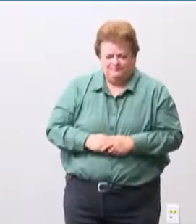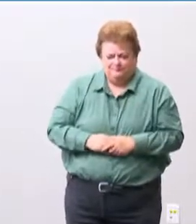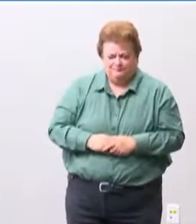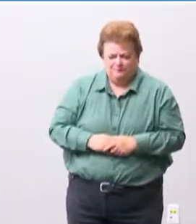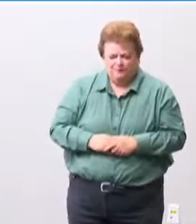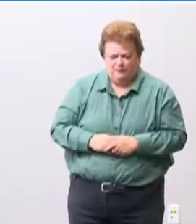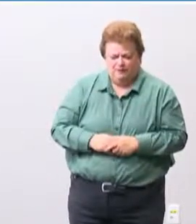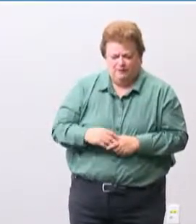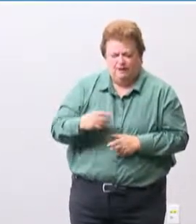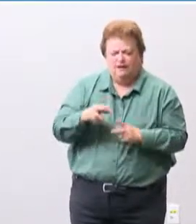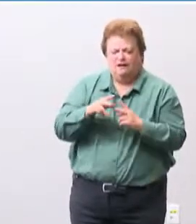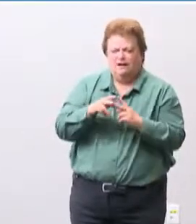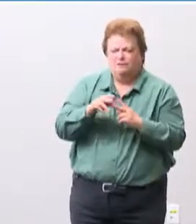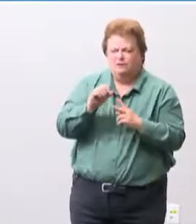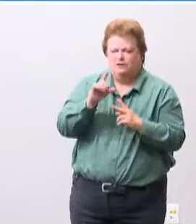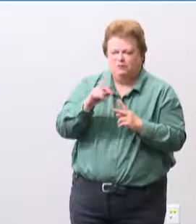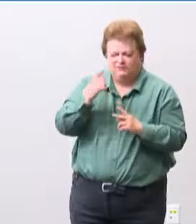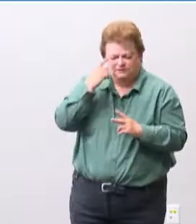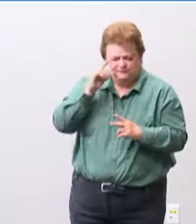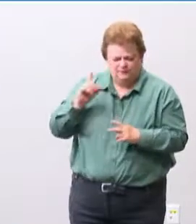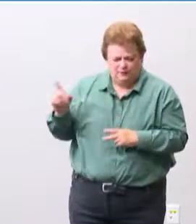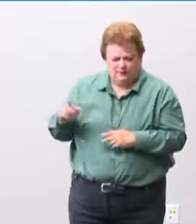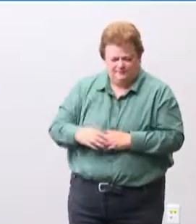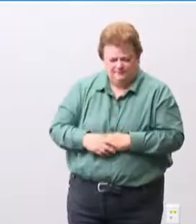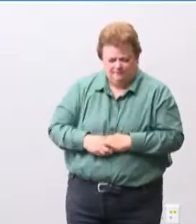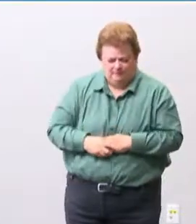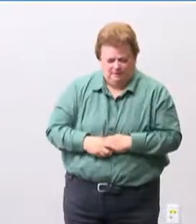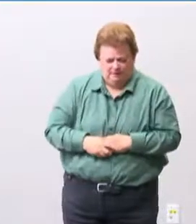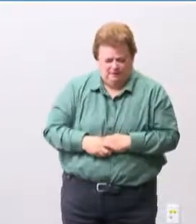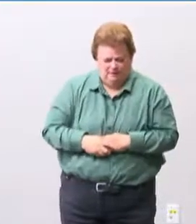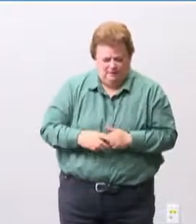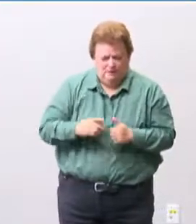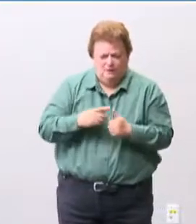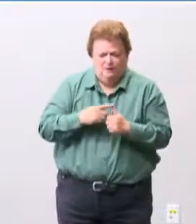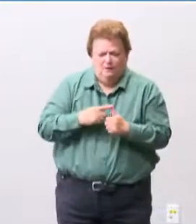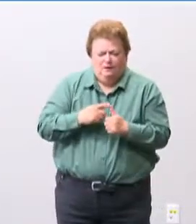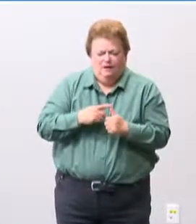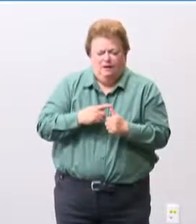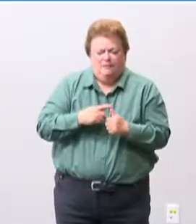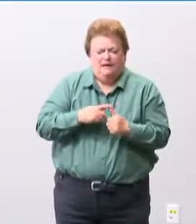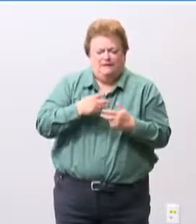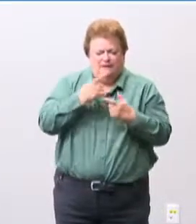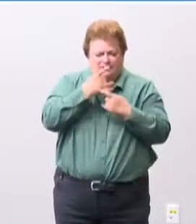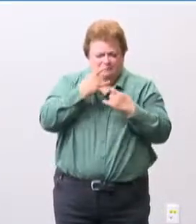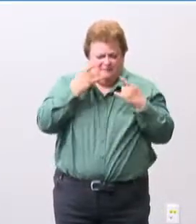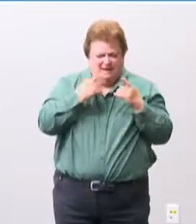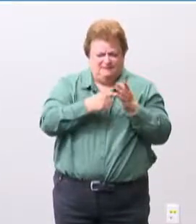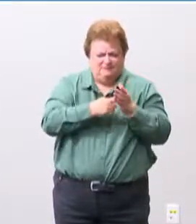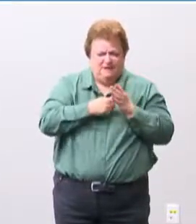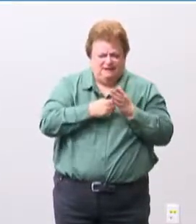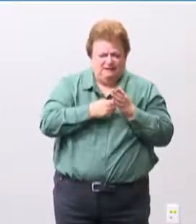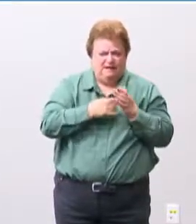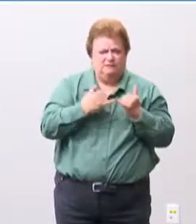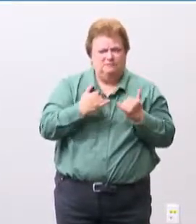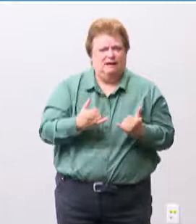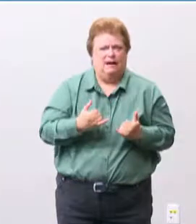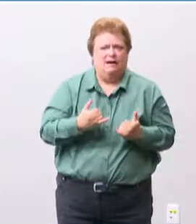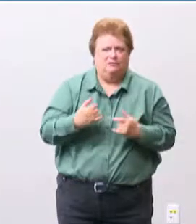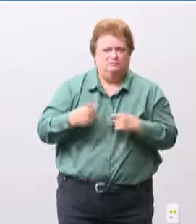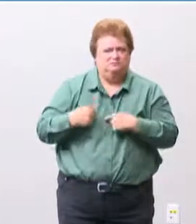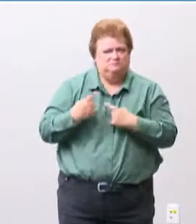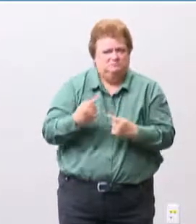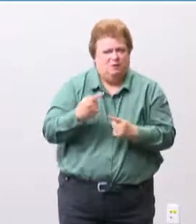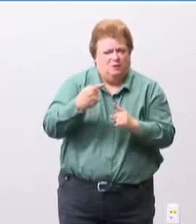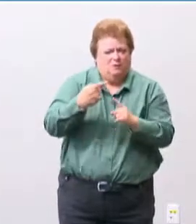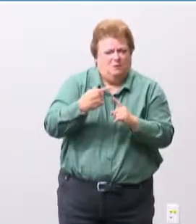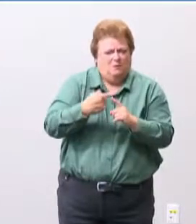I have a couple of questions for you. One, about the mask mandate. It's been in effect for a little over a month now, I